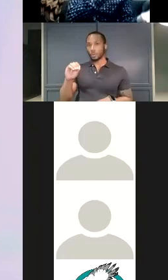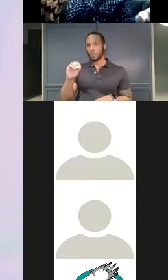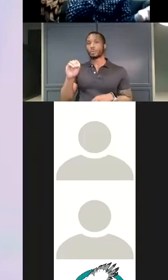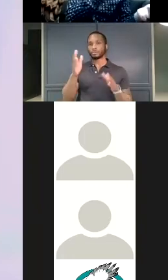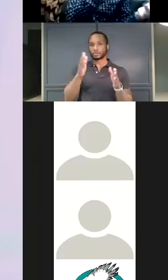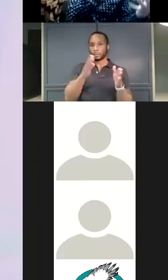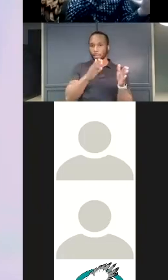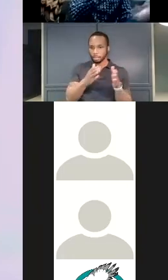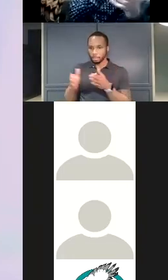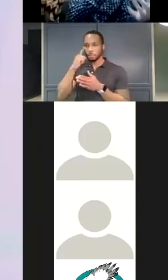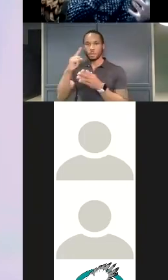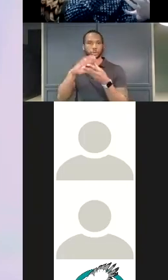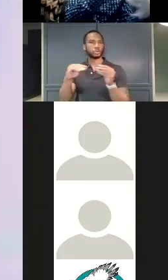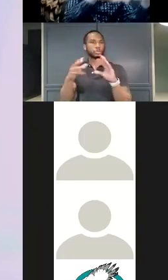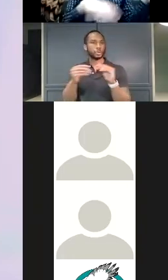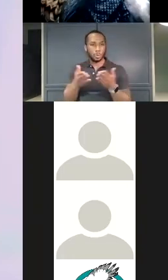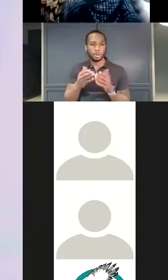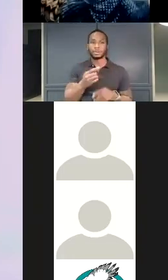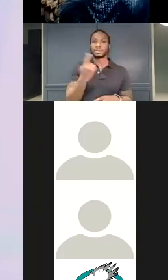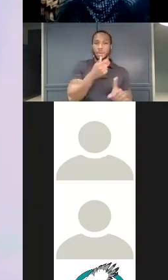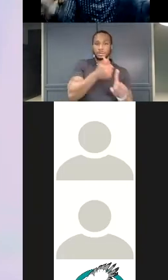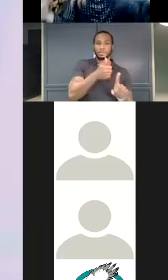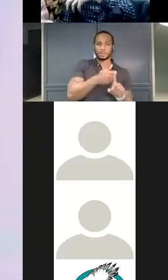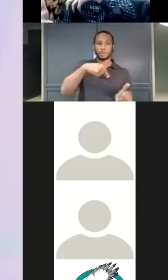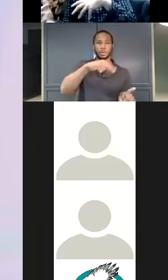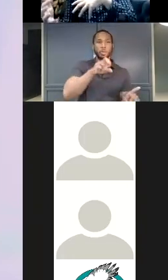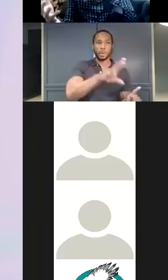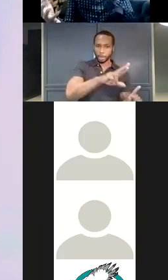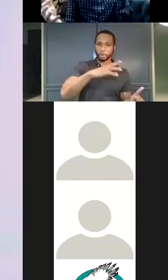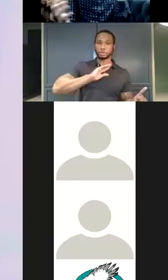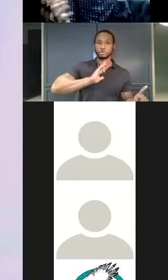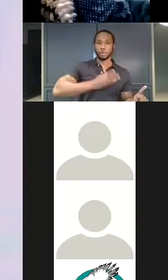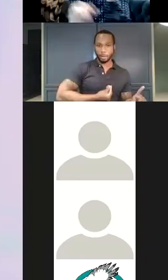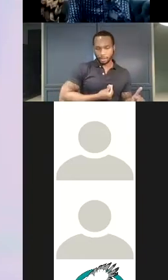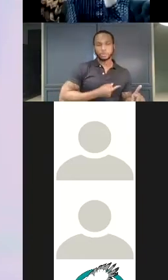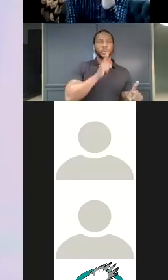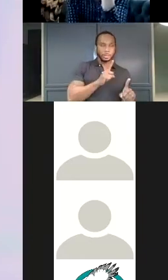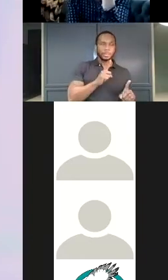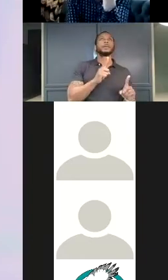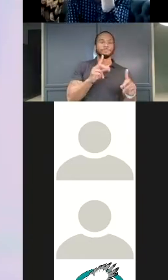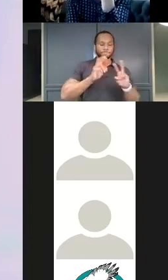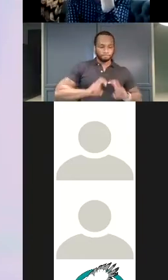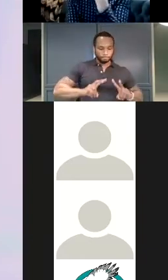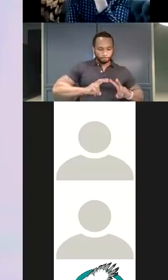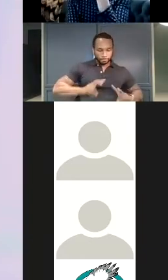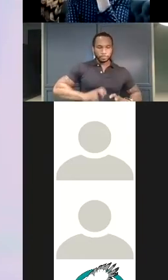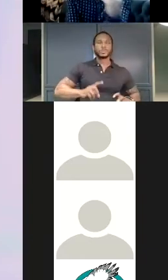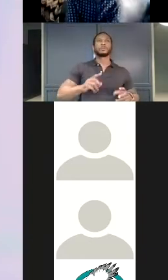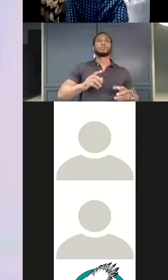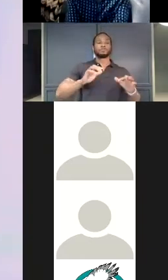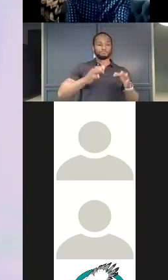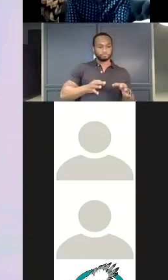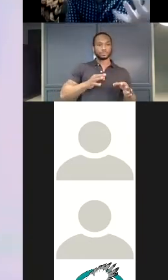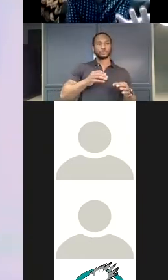is someone who is queer and trans coming to terms with their identity over time. And so then we